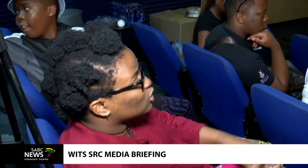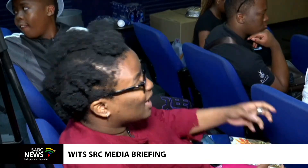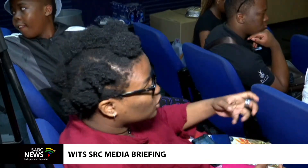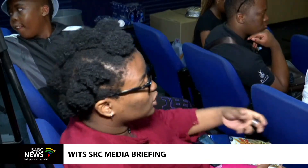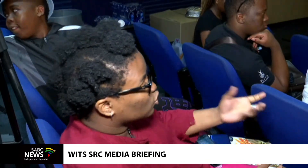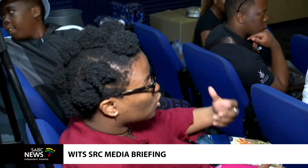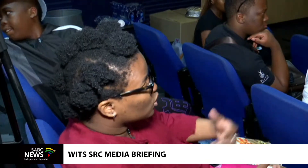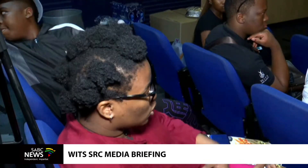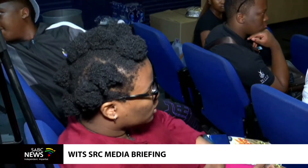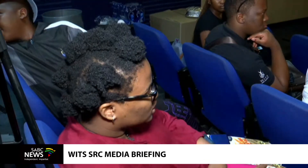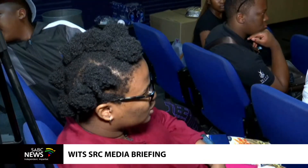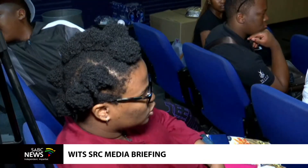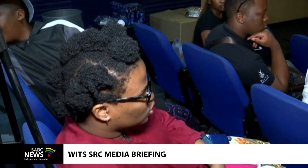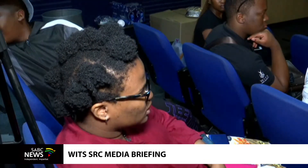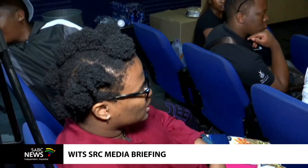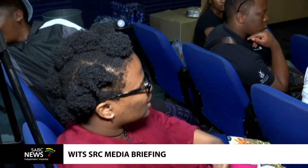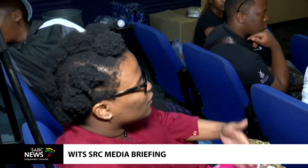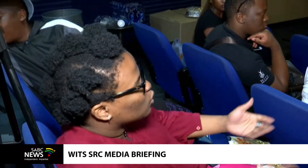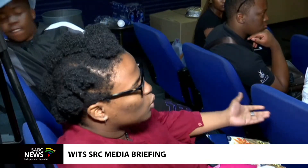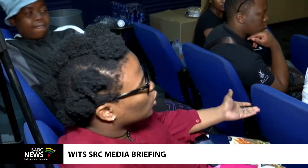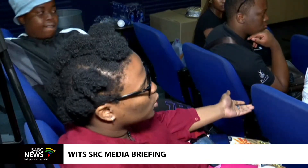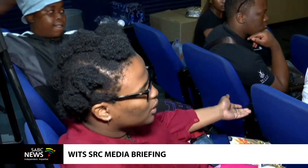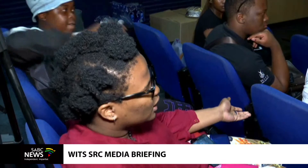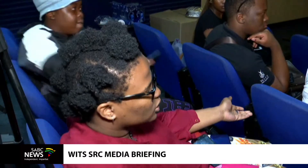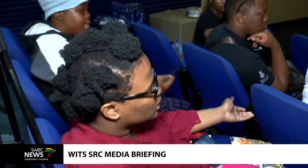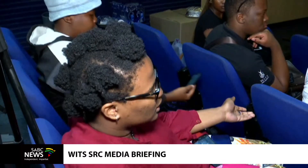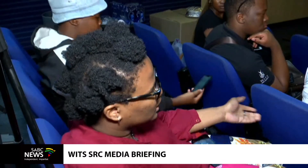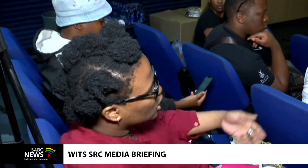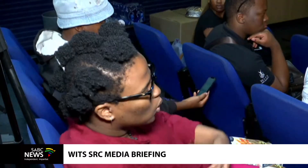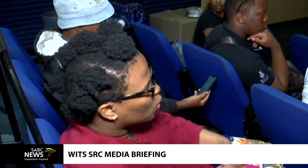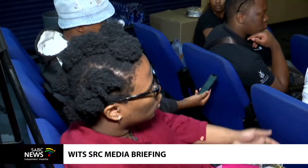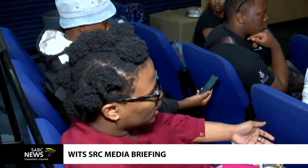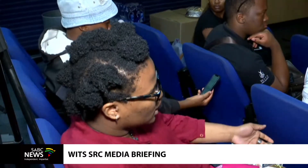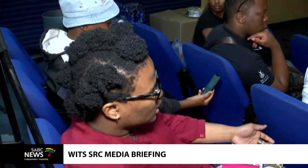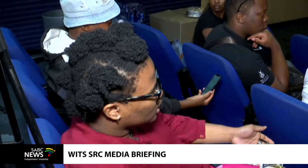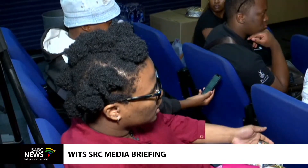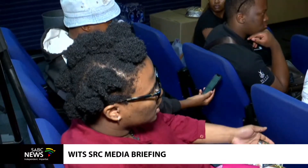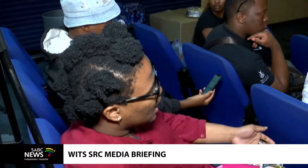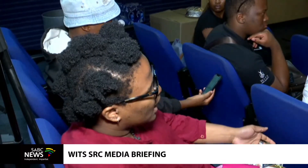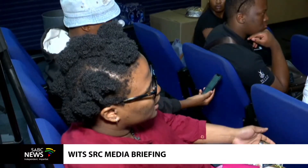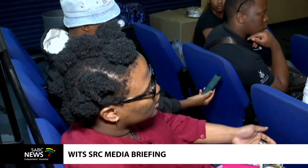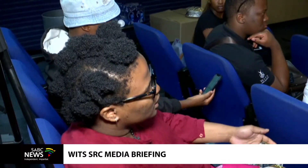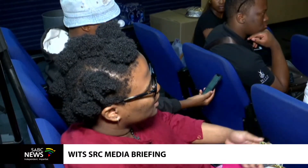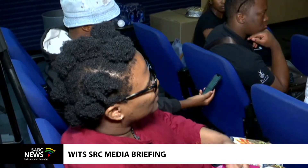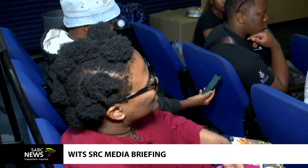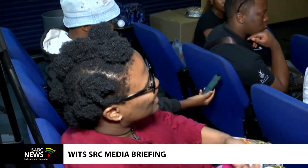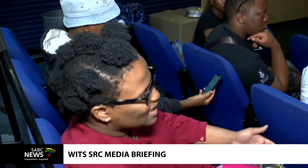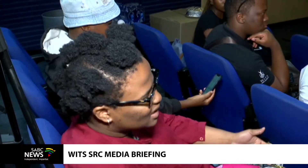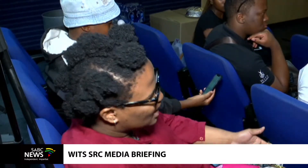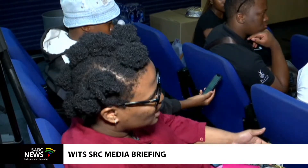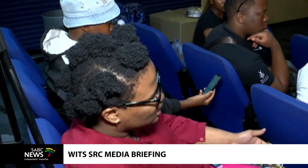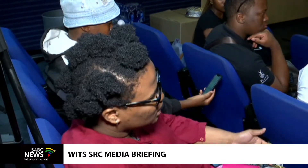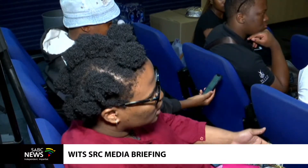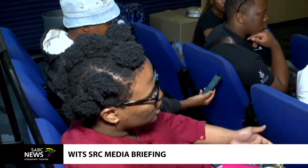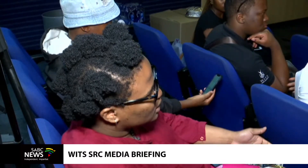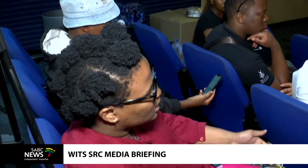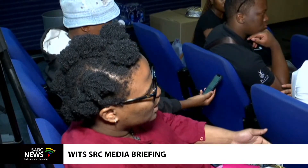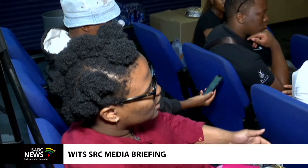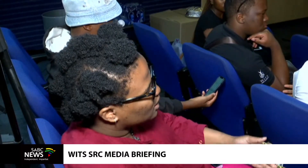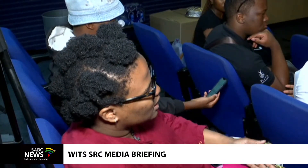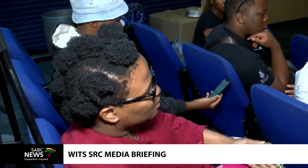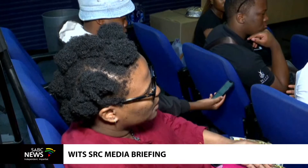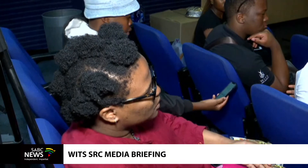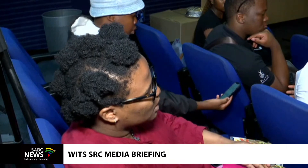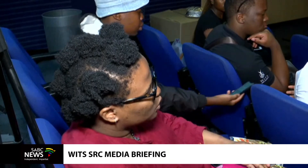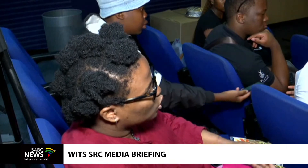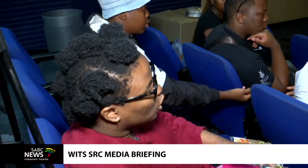campus, that was actually throwing rocks at students, even though we were innocently walking? And if at any case, is there